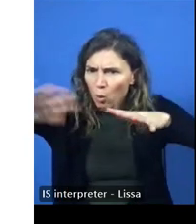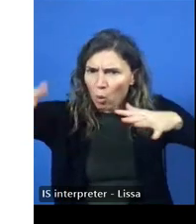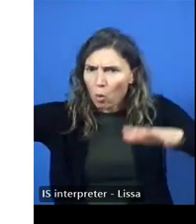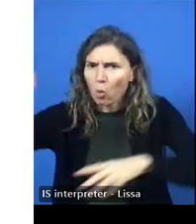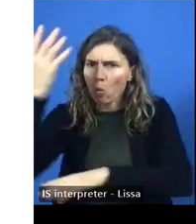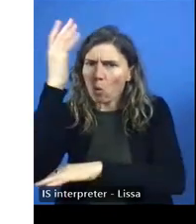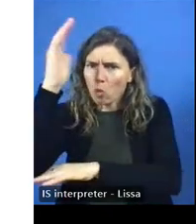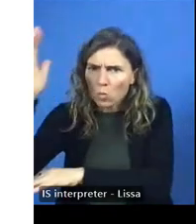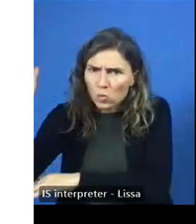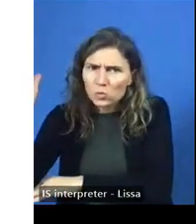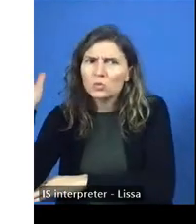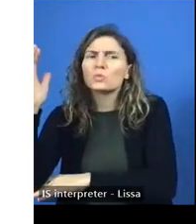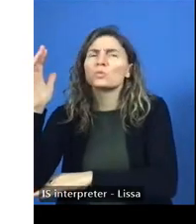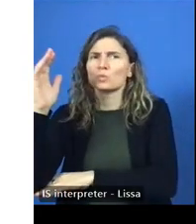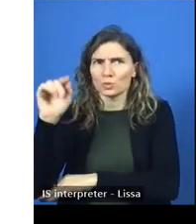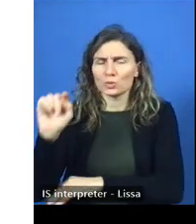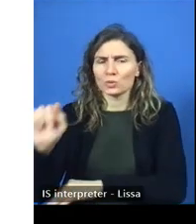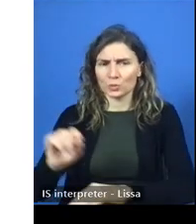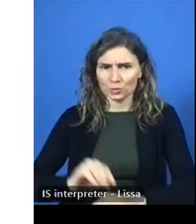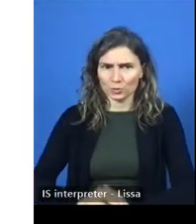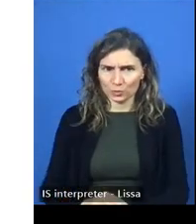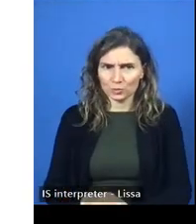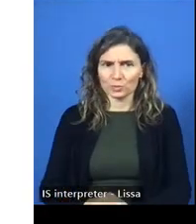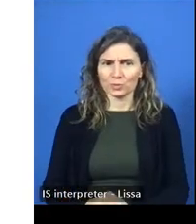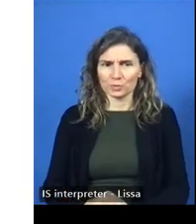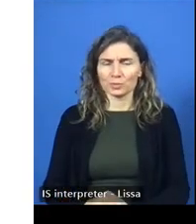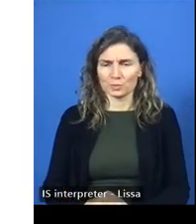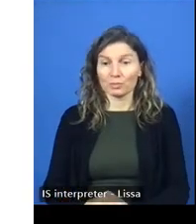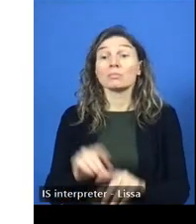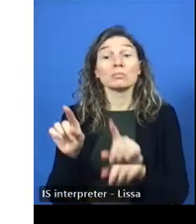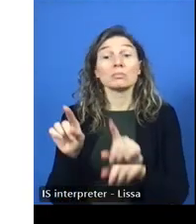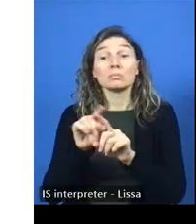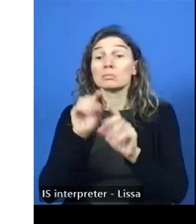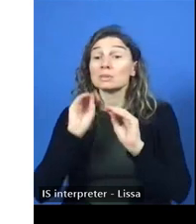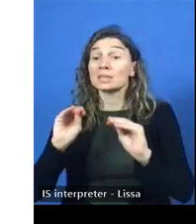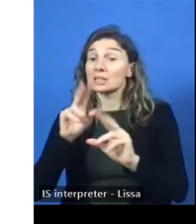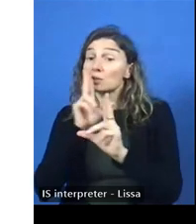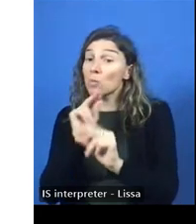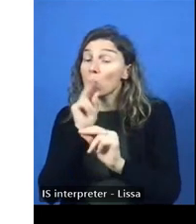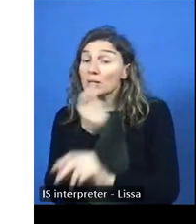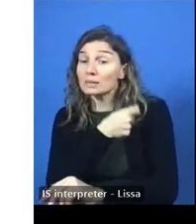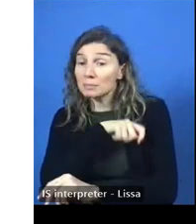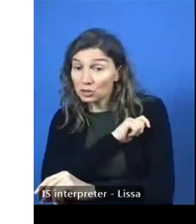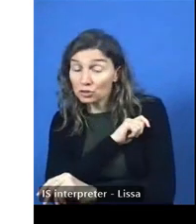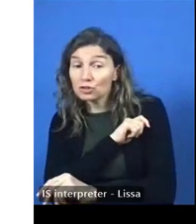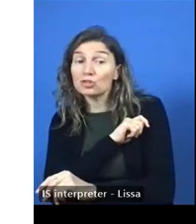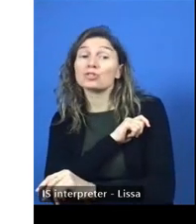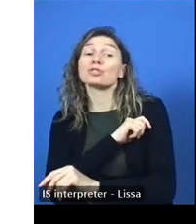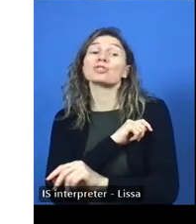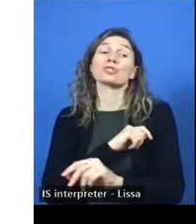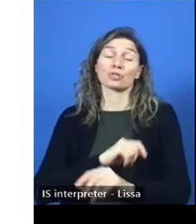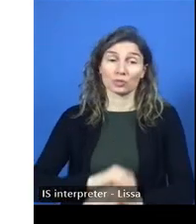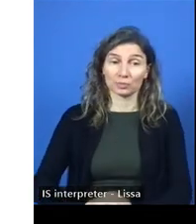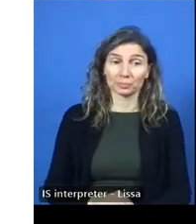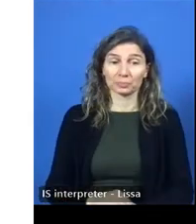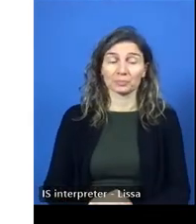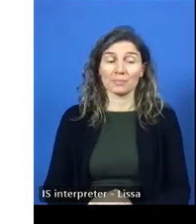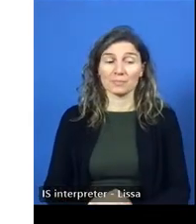and they are starting to actually teach Spanish, spoken Spanish, mathematics, science and ecology.